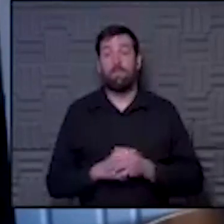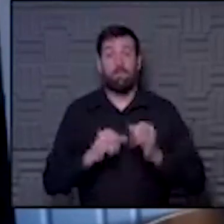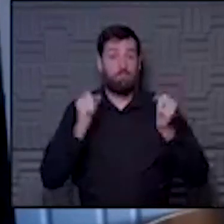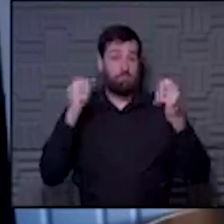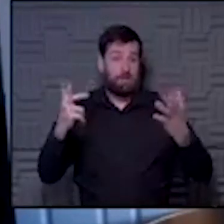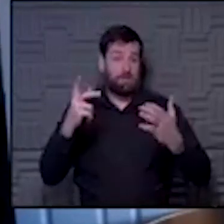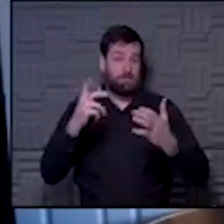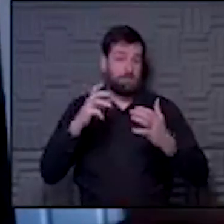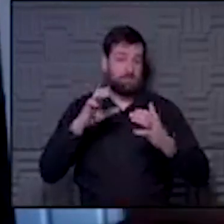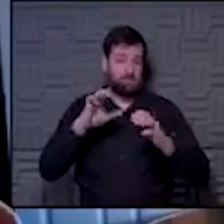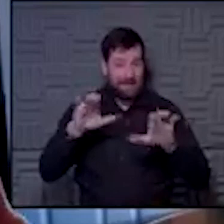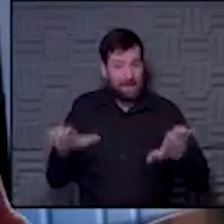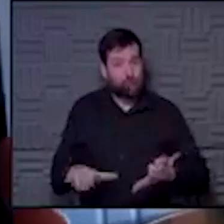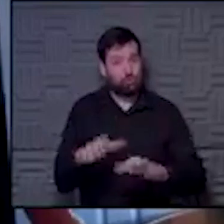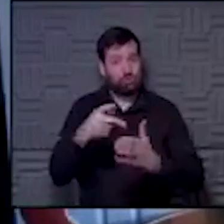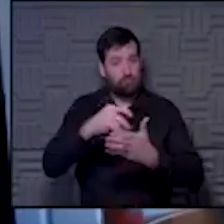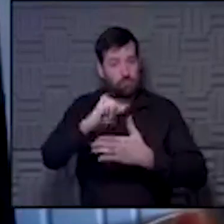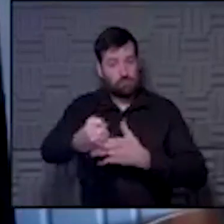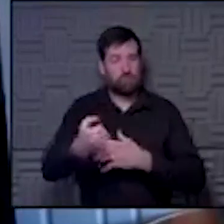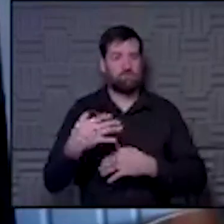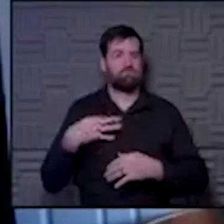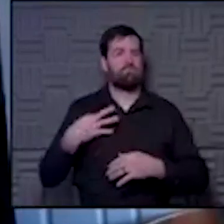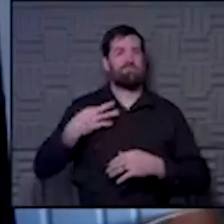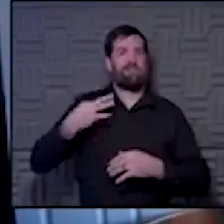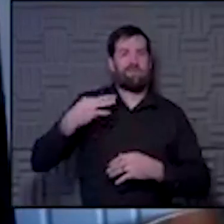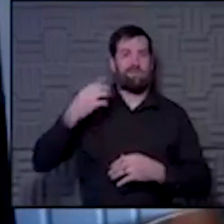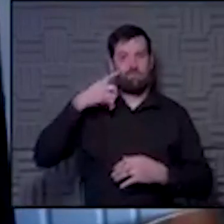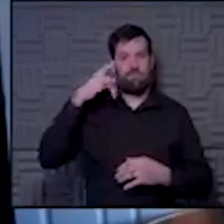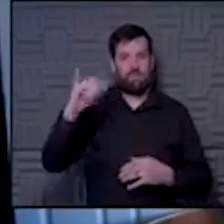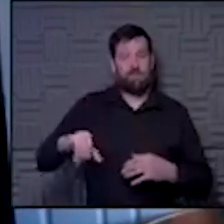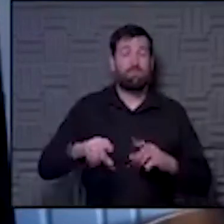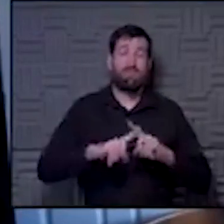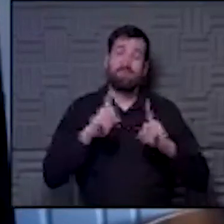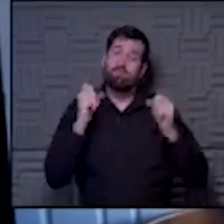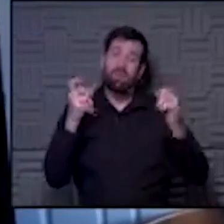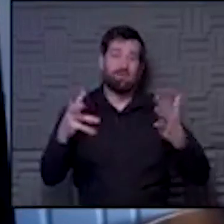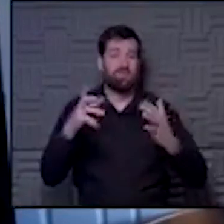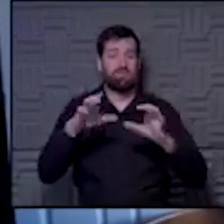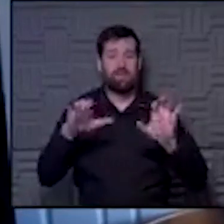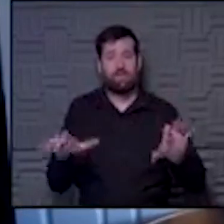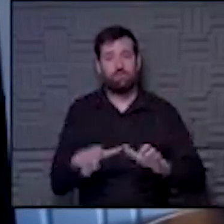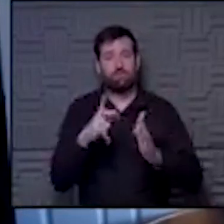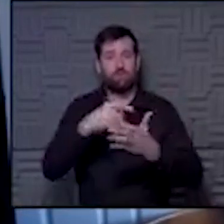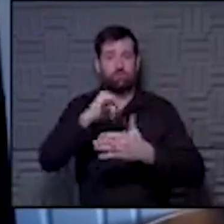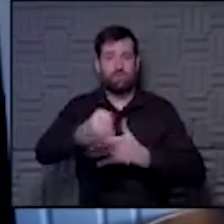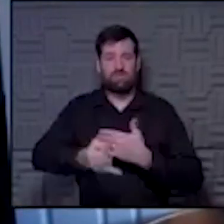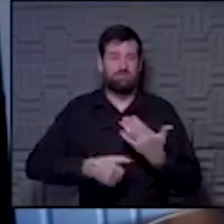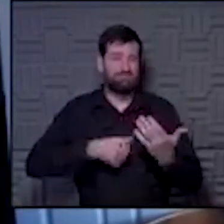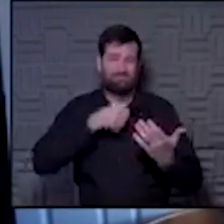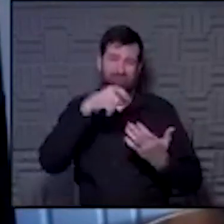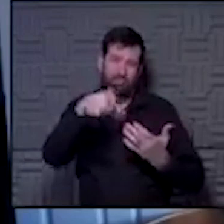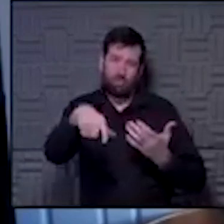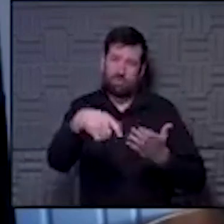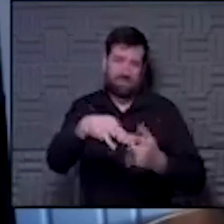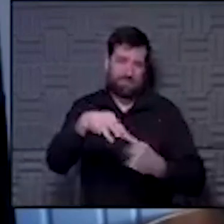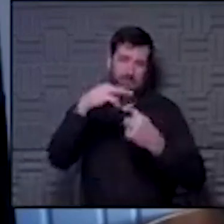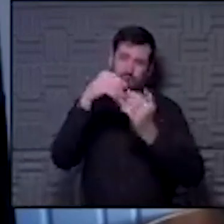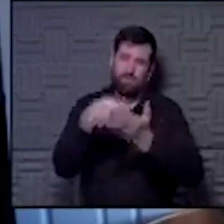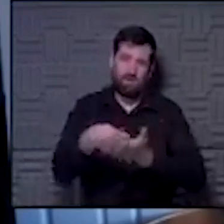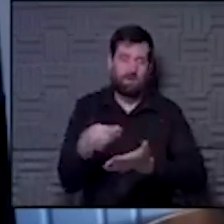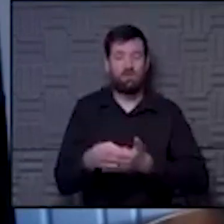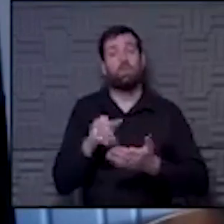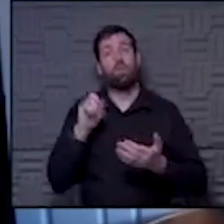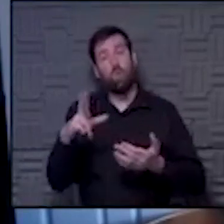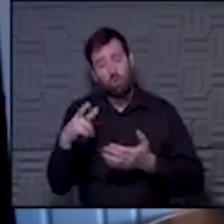action projects are applying for those grants. But frankly, a lot of these action projects don't need special funding, or they're